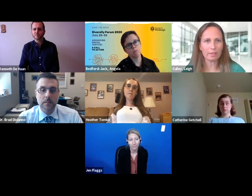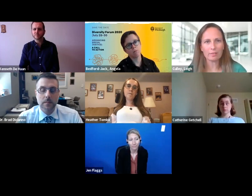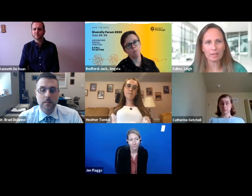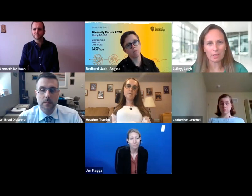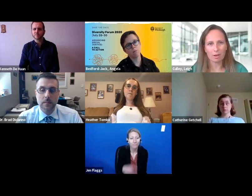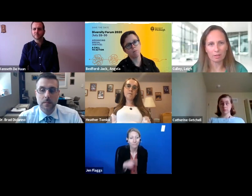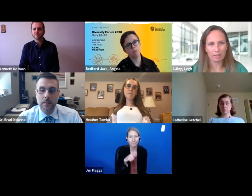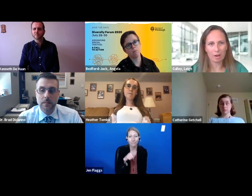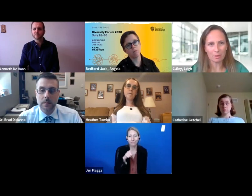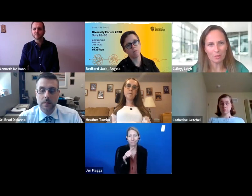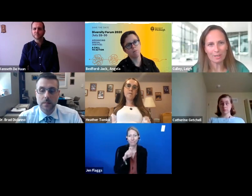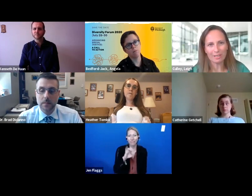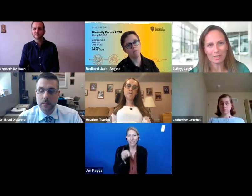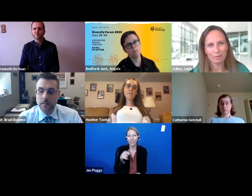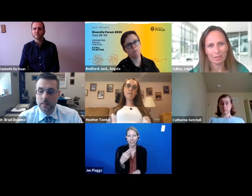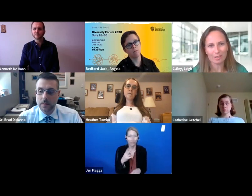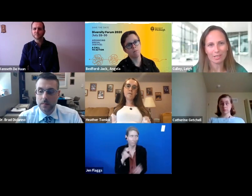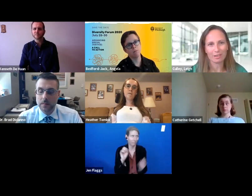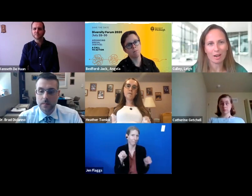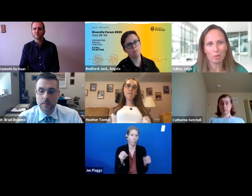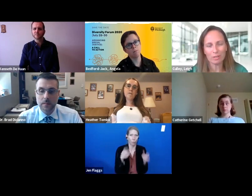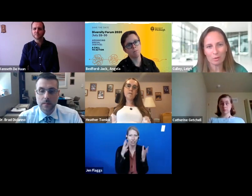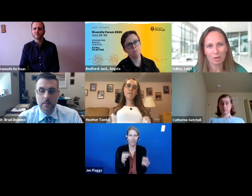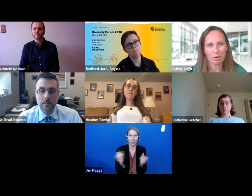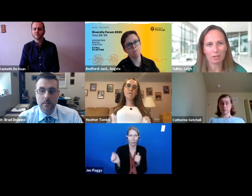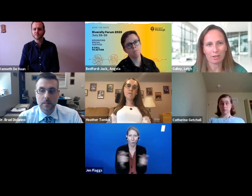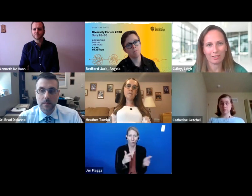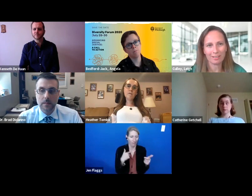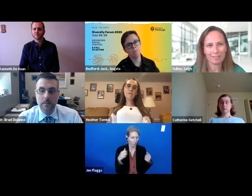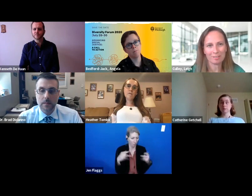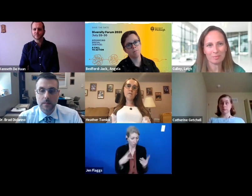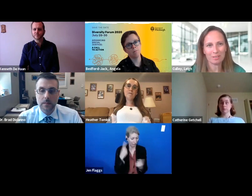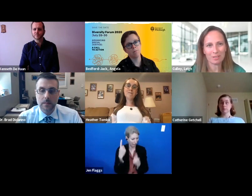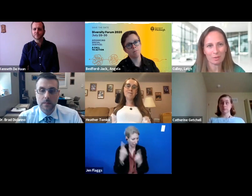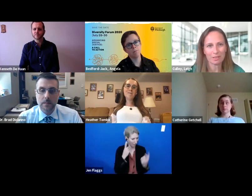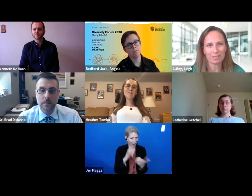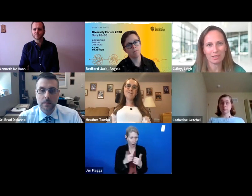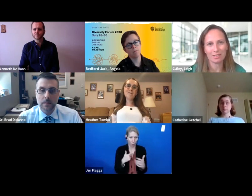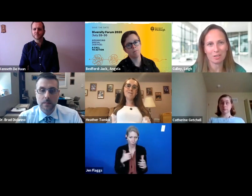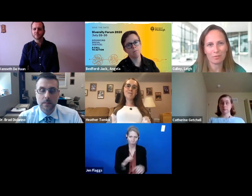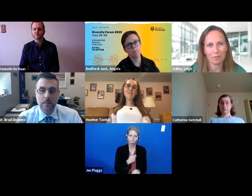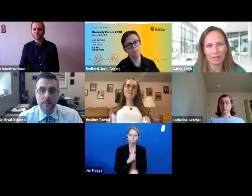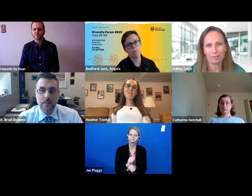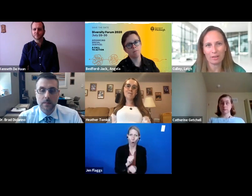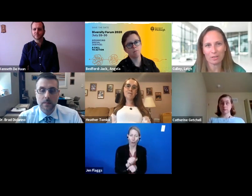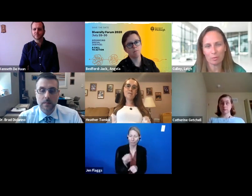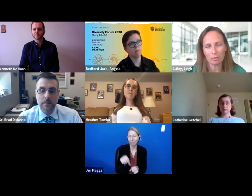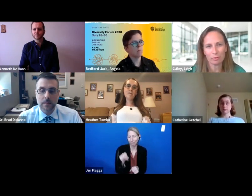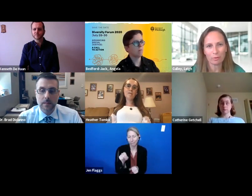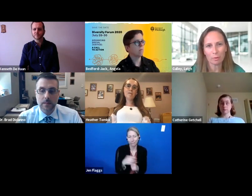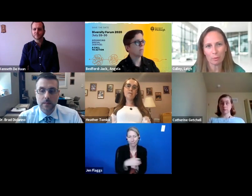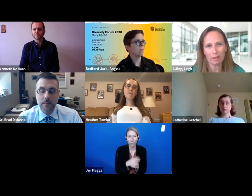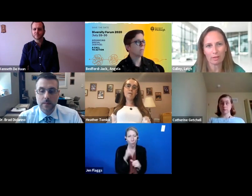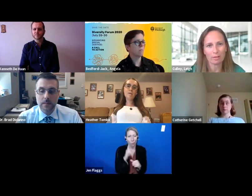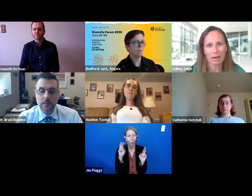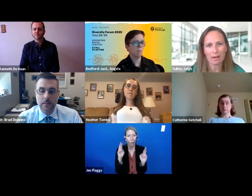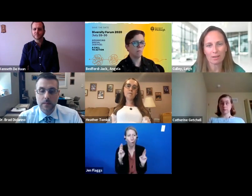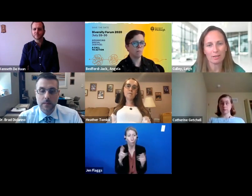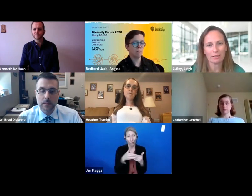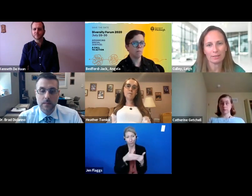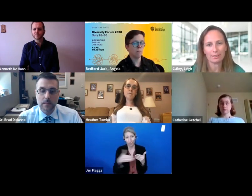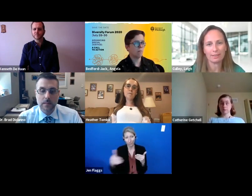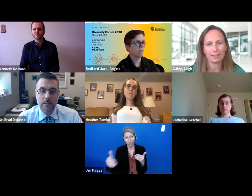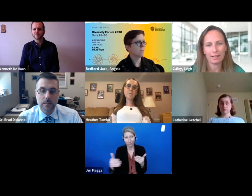It's definitely given us all an opportunity to reconsider how we do our work. And so it is hopeful that as we move forward, we can look